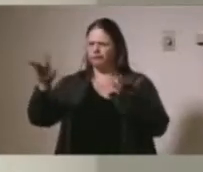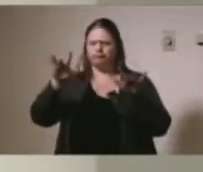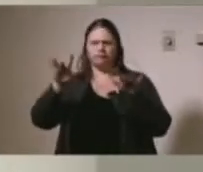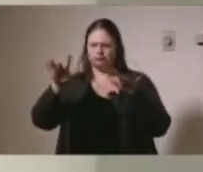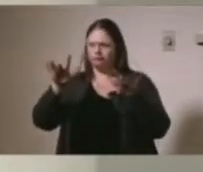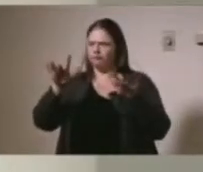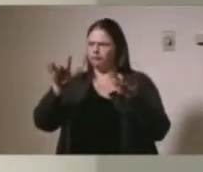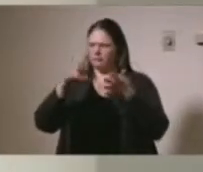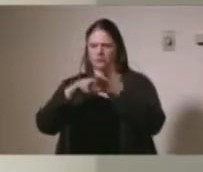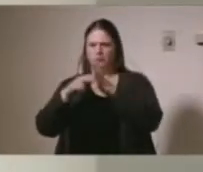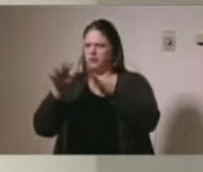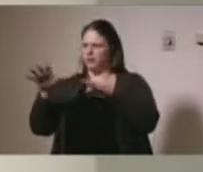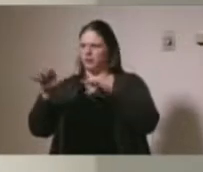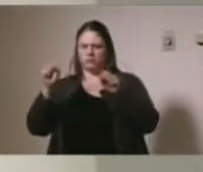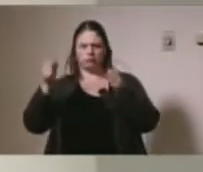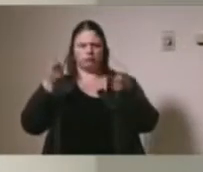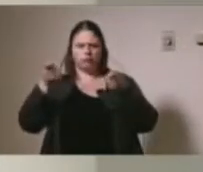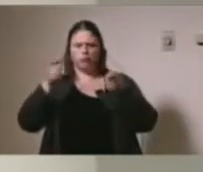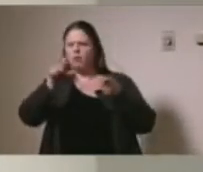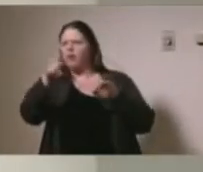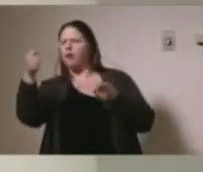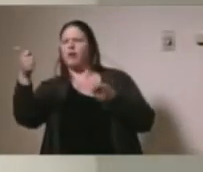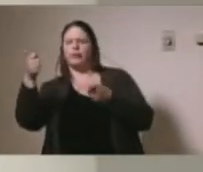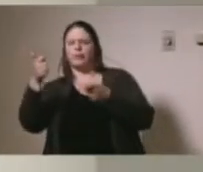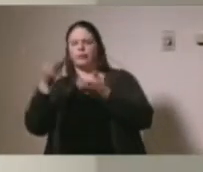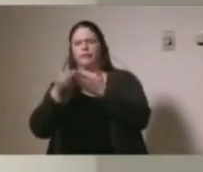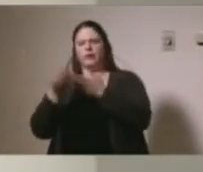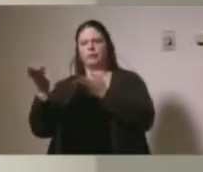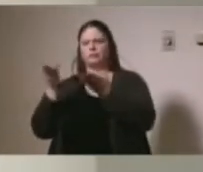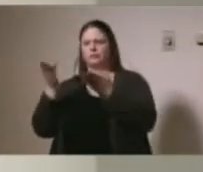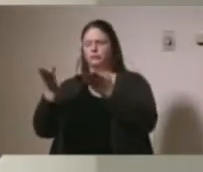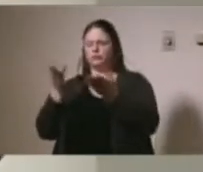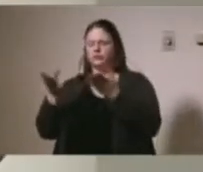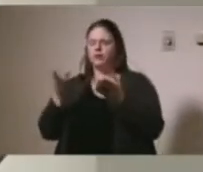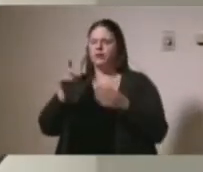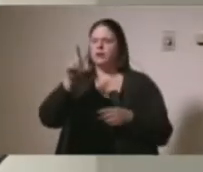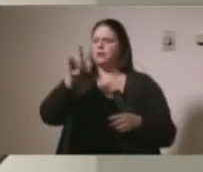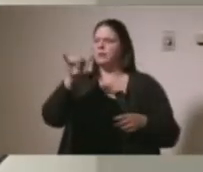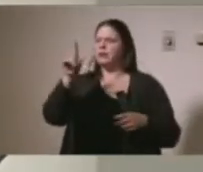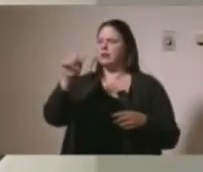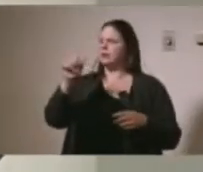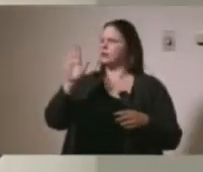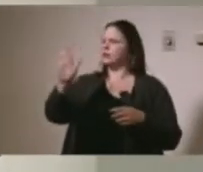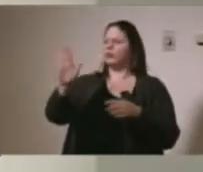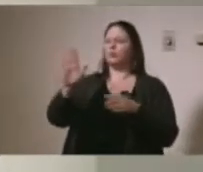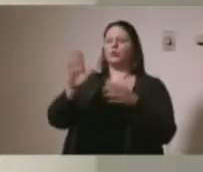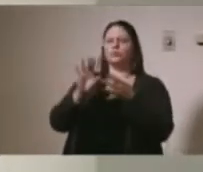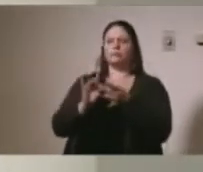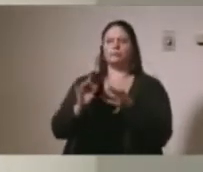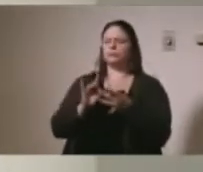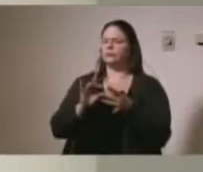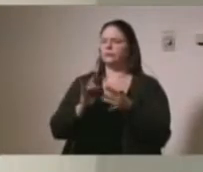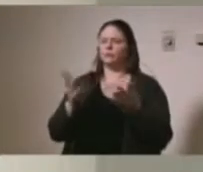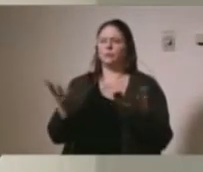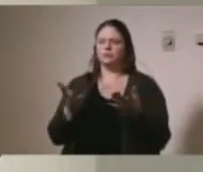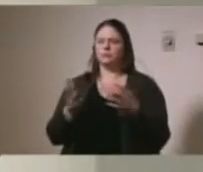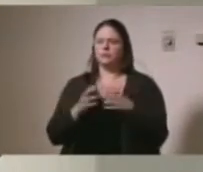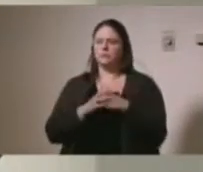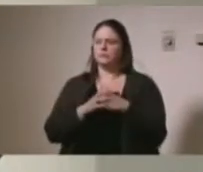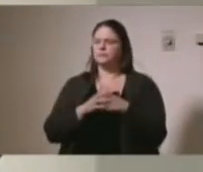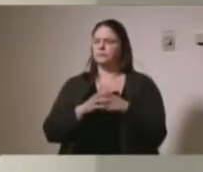offering financial services. But Linda McQuaig also left us with the message that postal